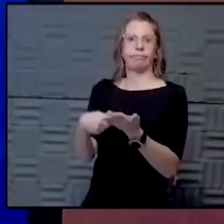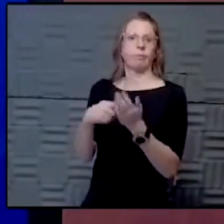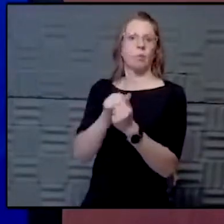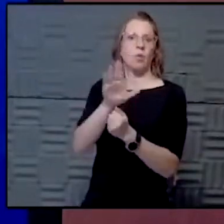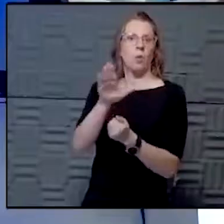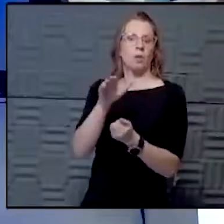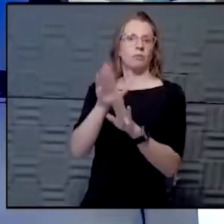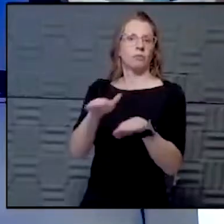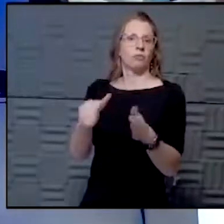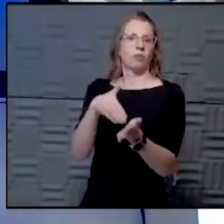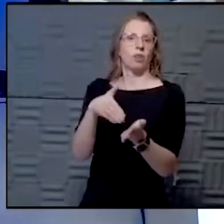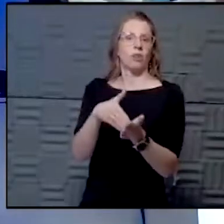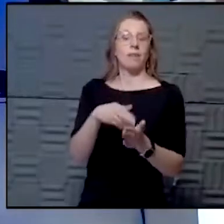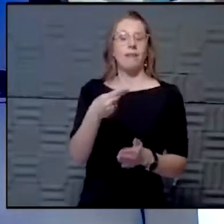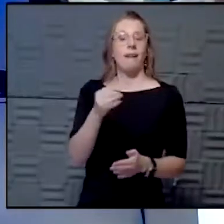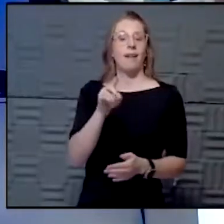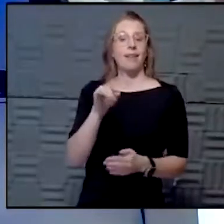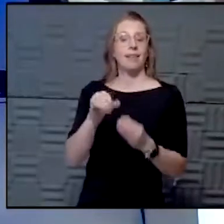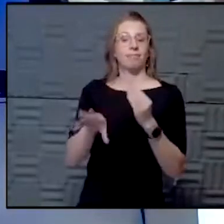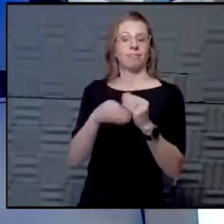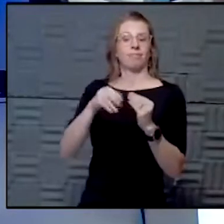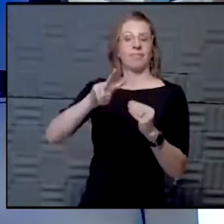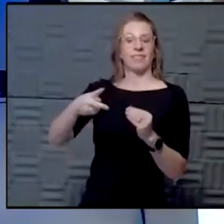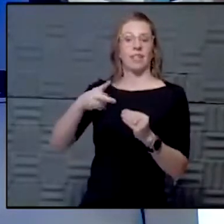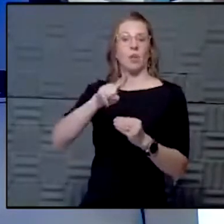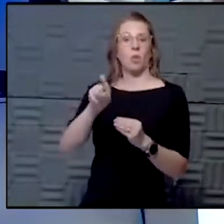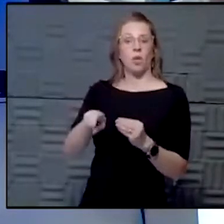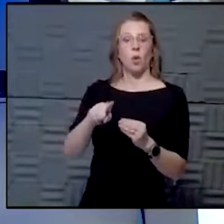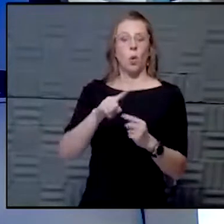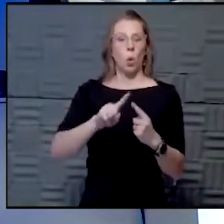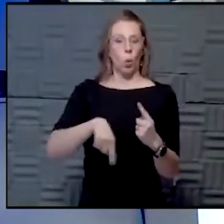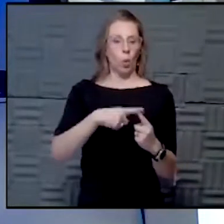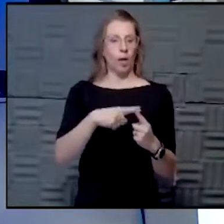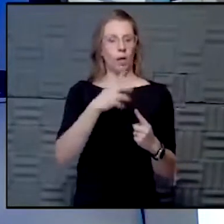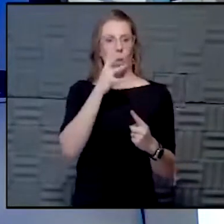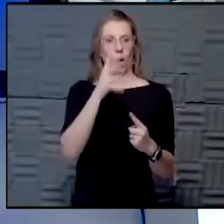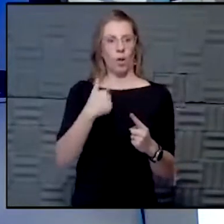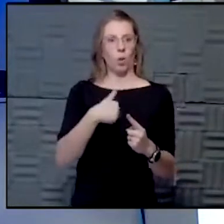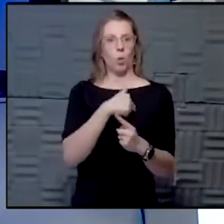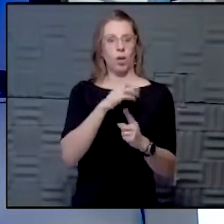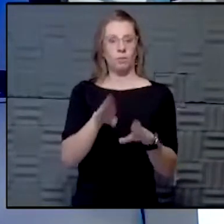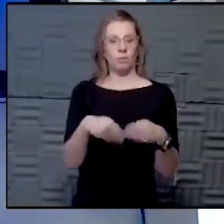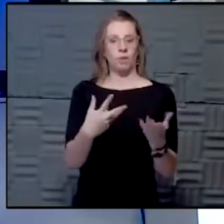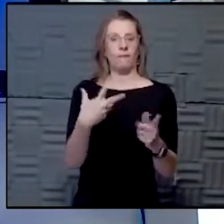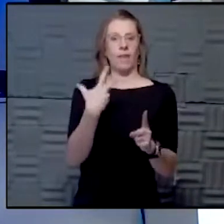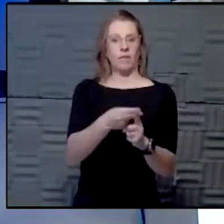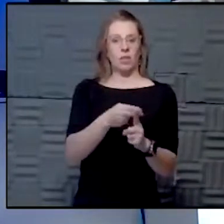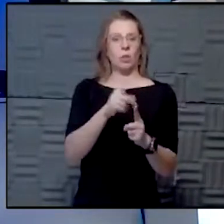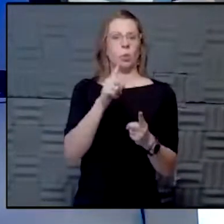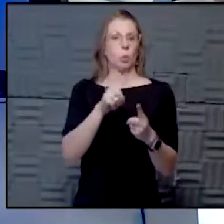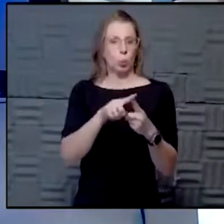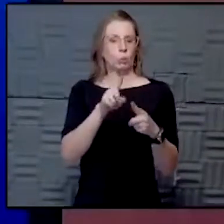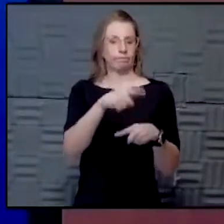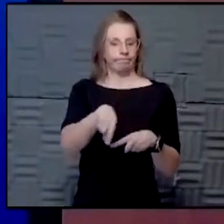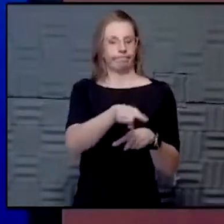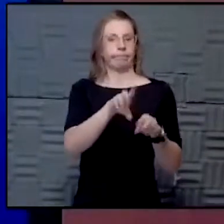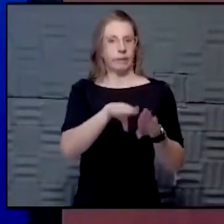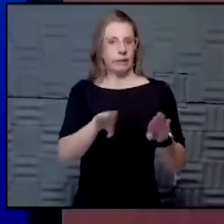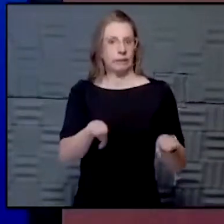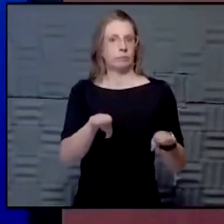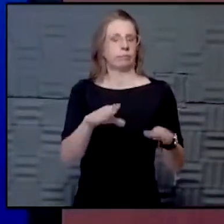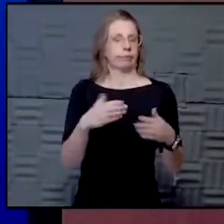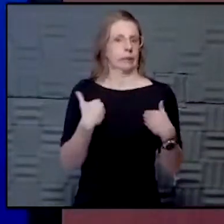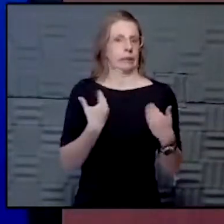follow-up question, and that question is, when will we begin to give vaccine to those younger children? So I think the